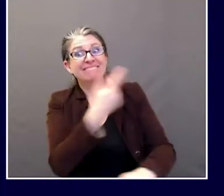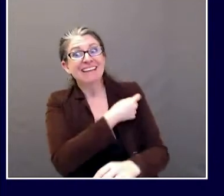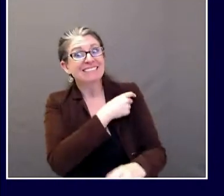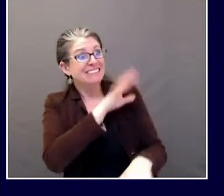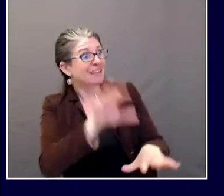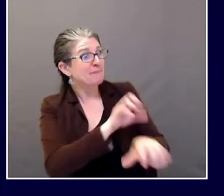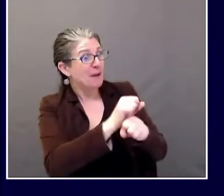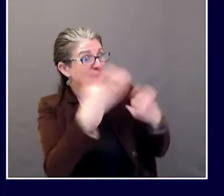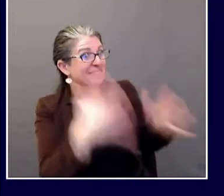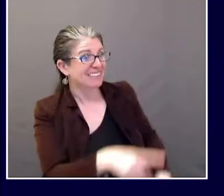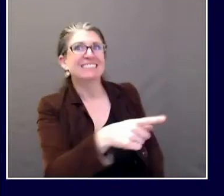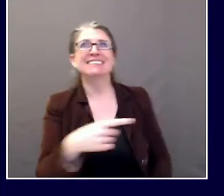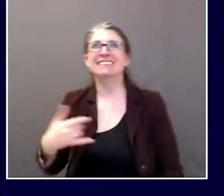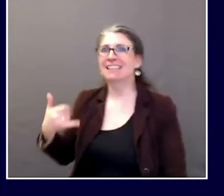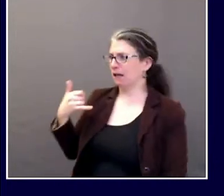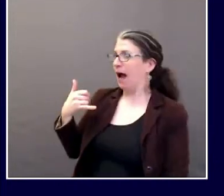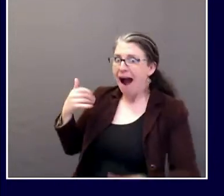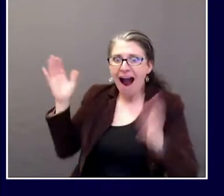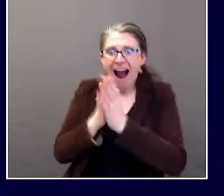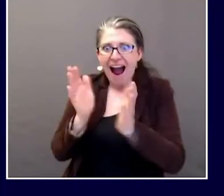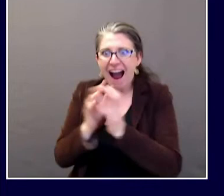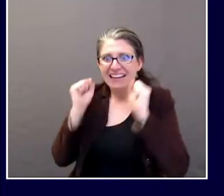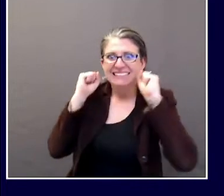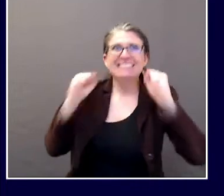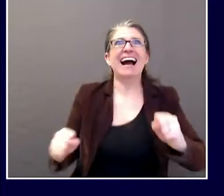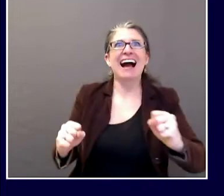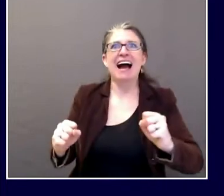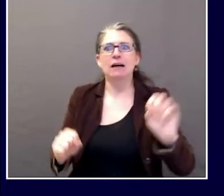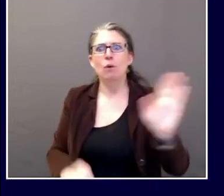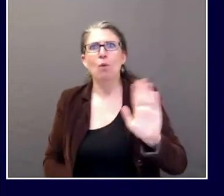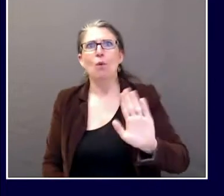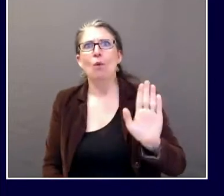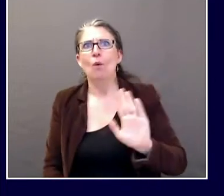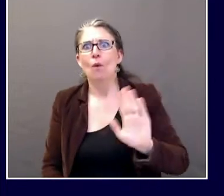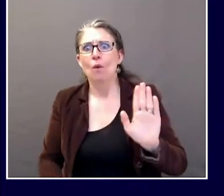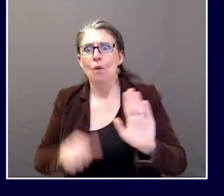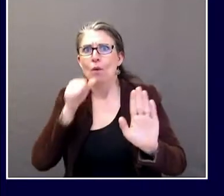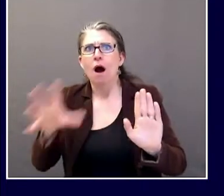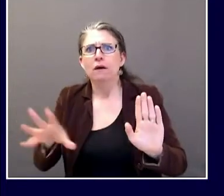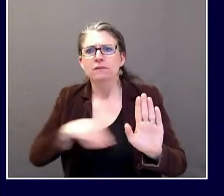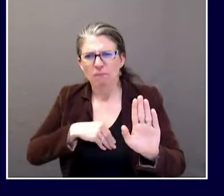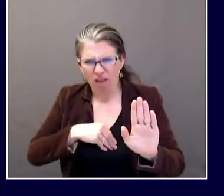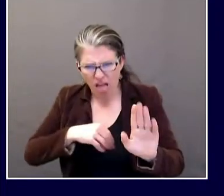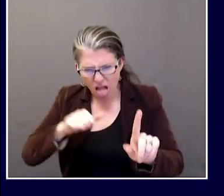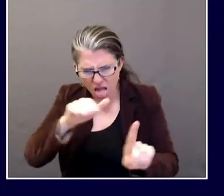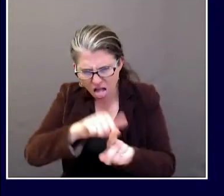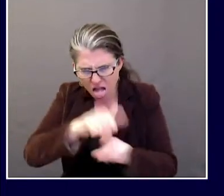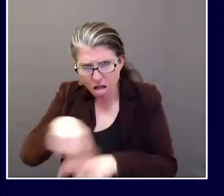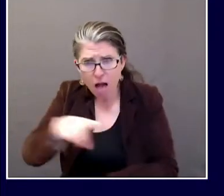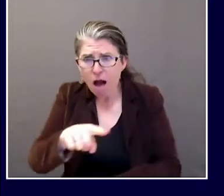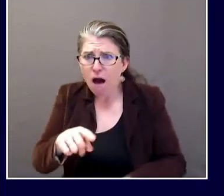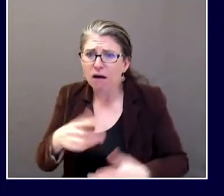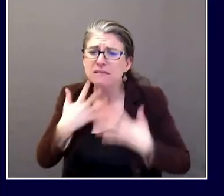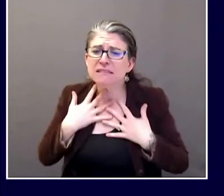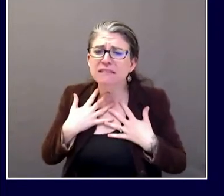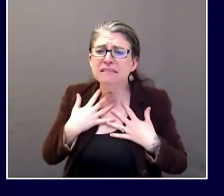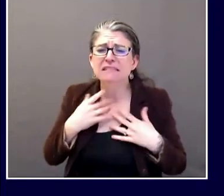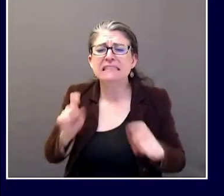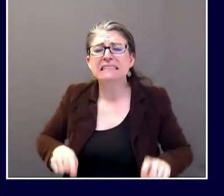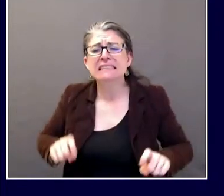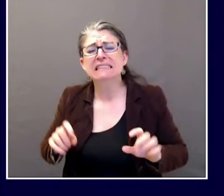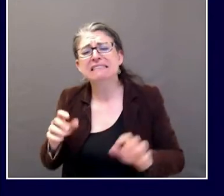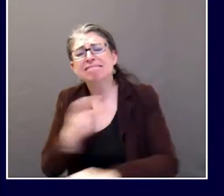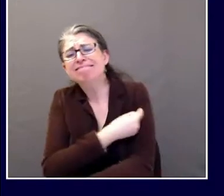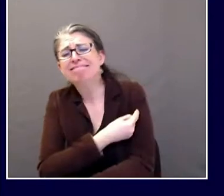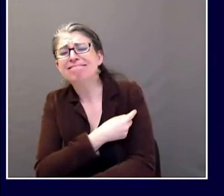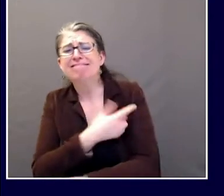it's inhuman and unacceptable that anybody would do this in a time of fear and anxiety. What I recommend is that if someone calls